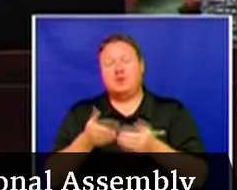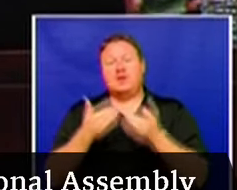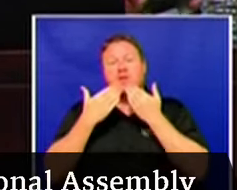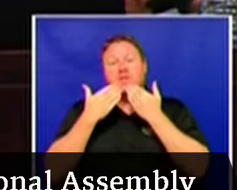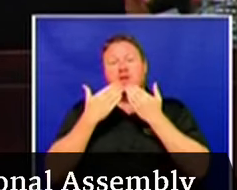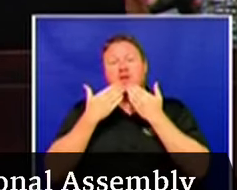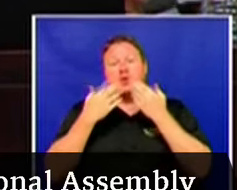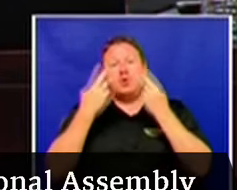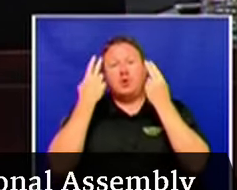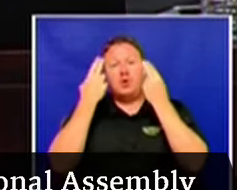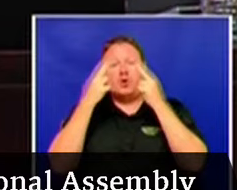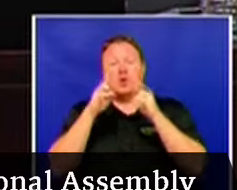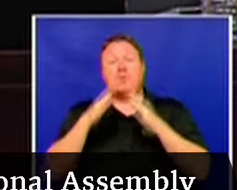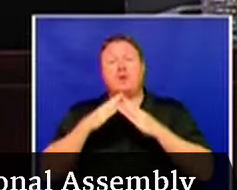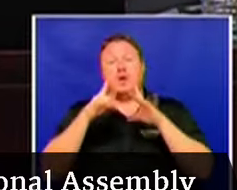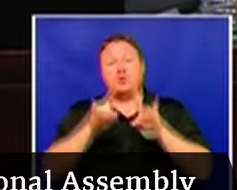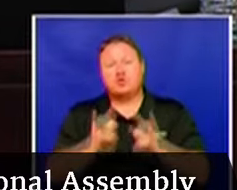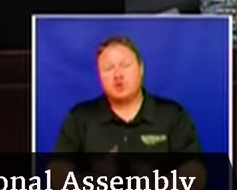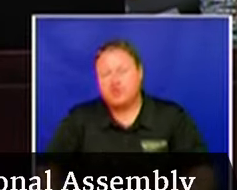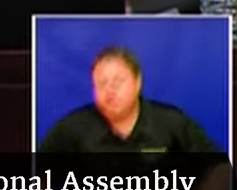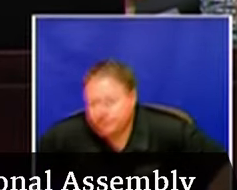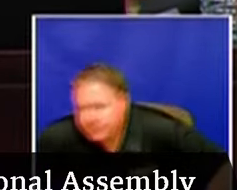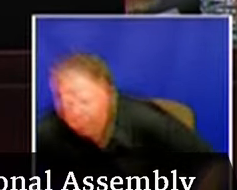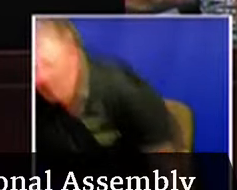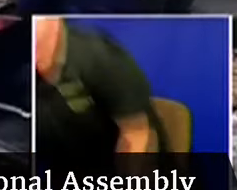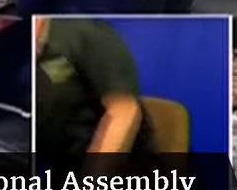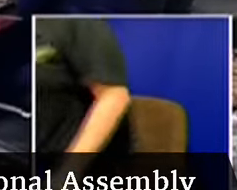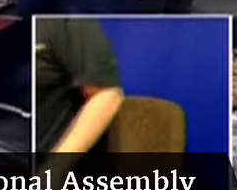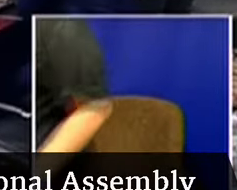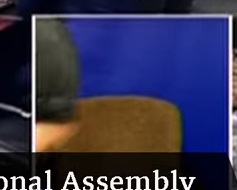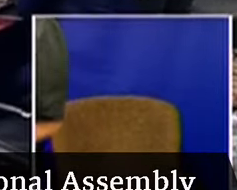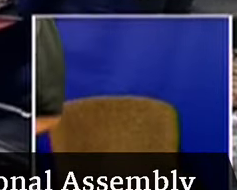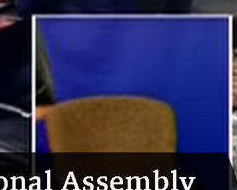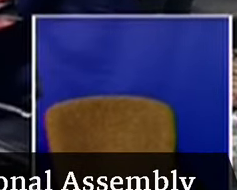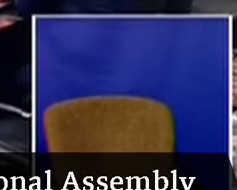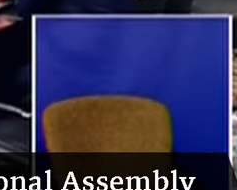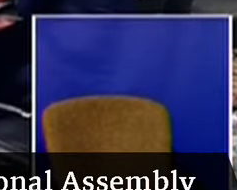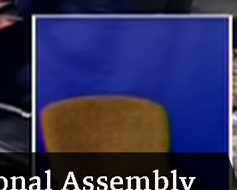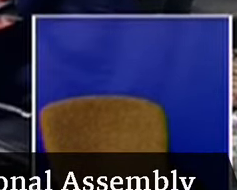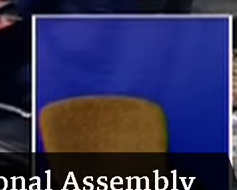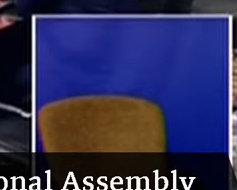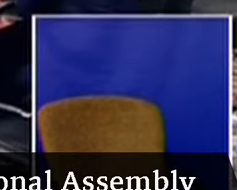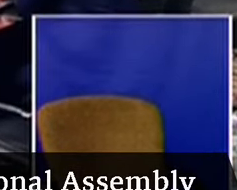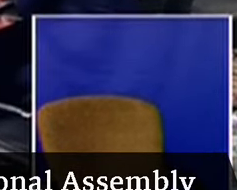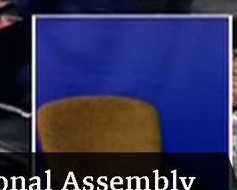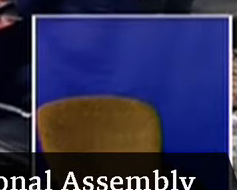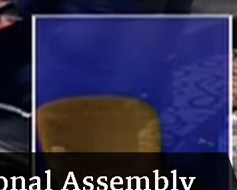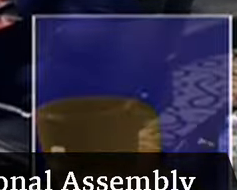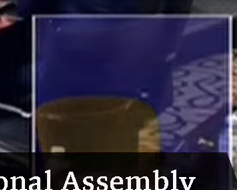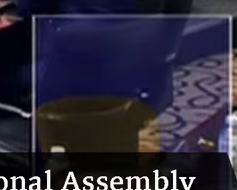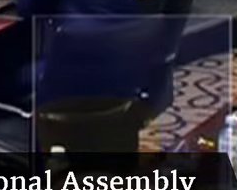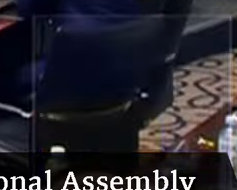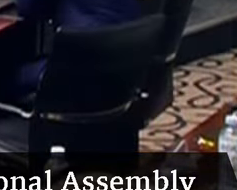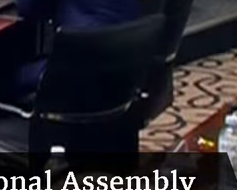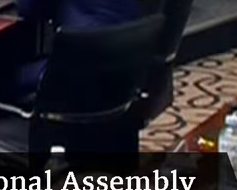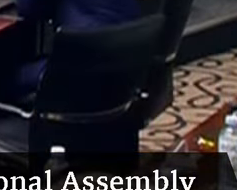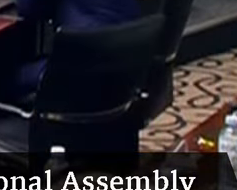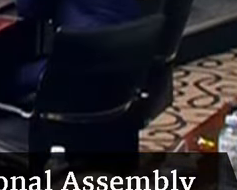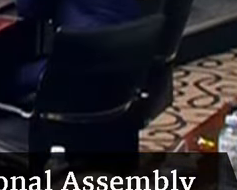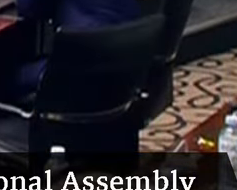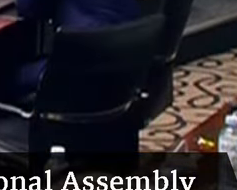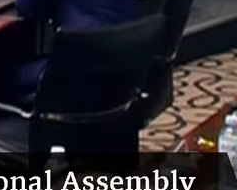you, Honorable House Chair. Thank you, Honorable President. The third supplementary question will be asked by the Leader of the Opposition.